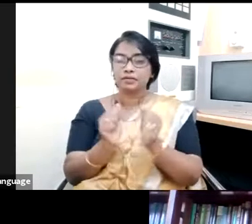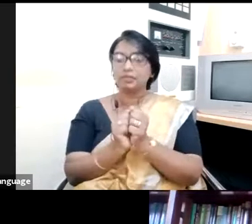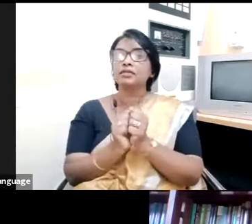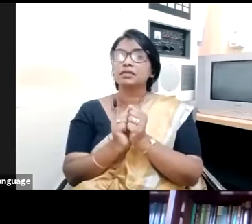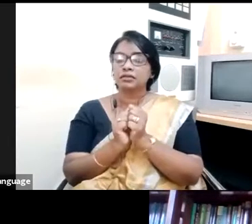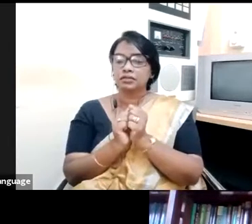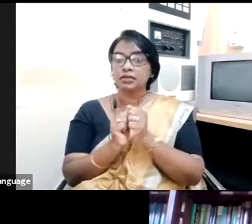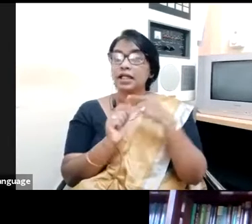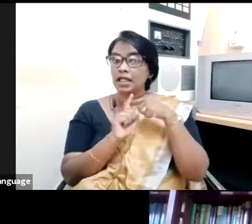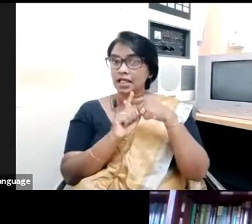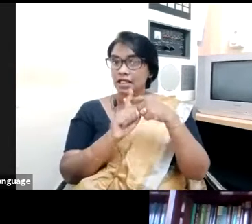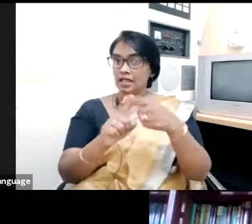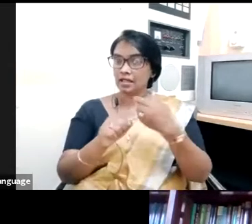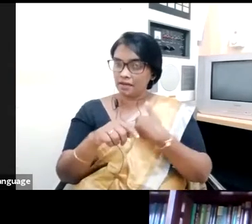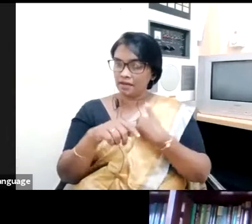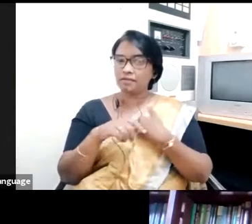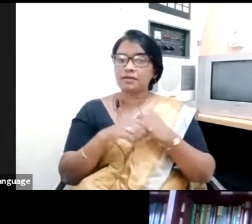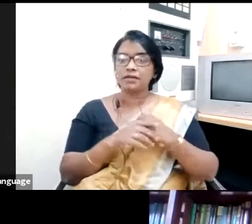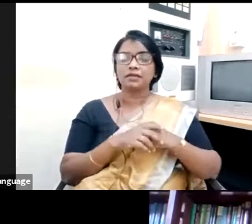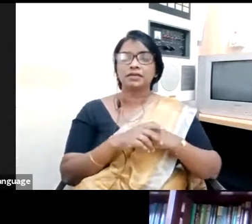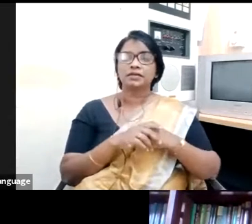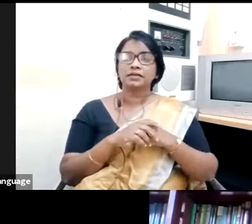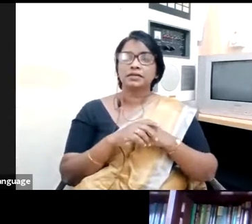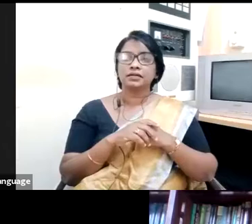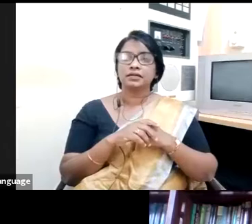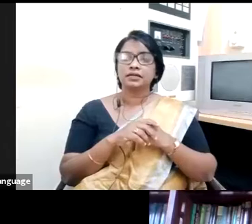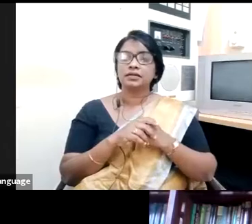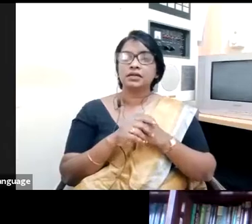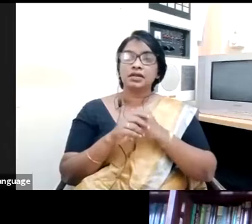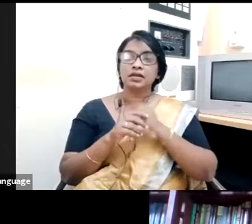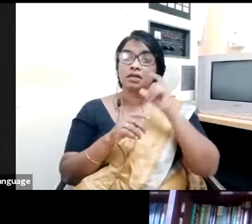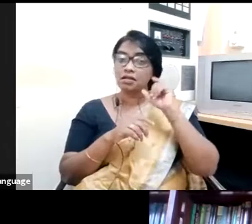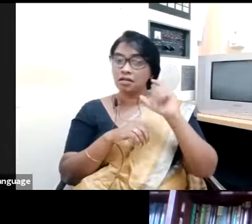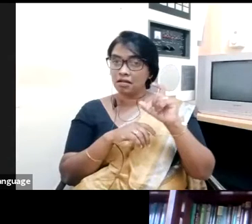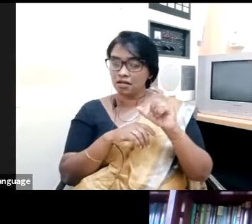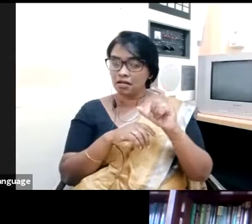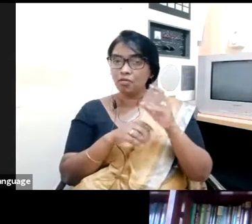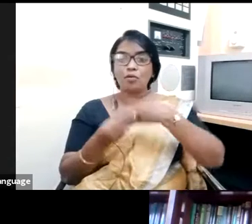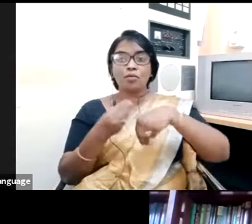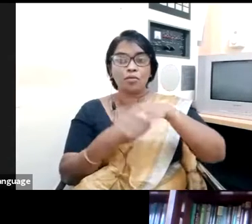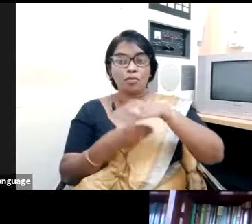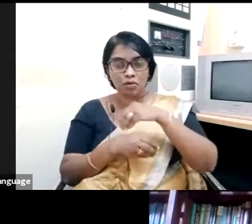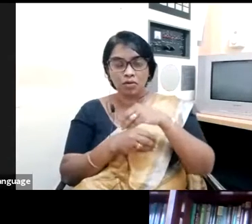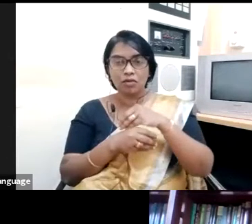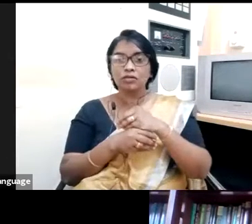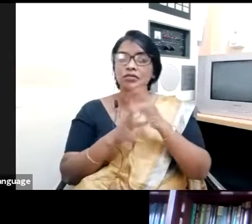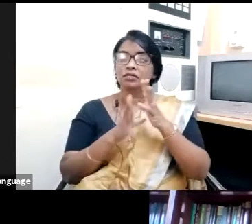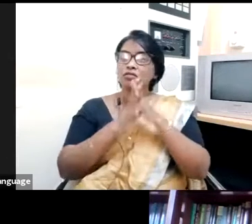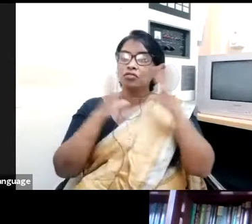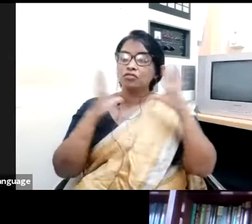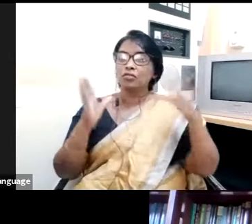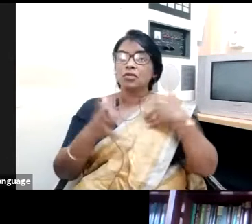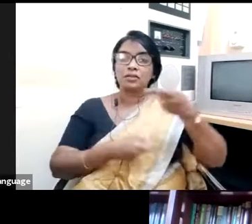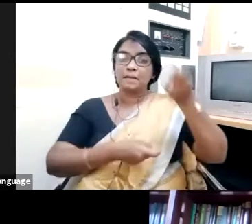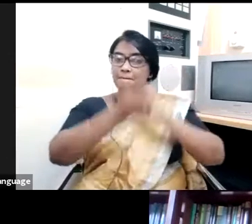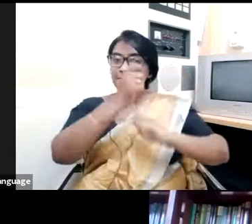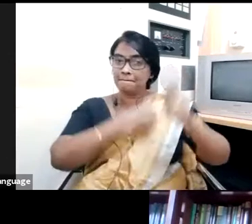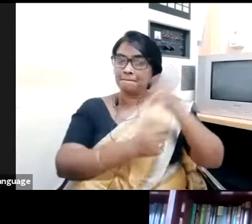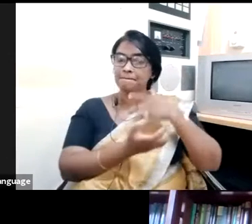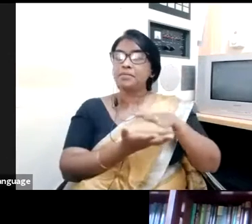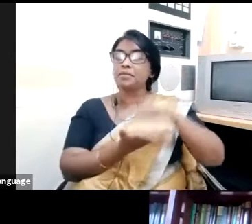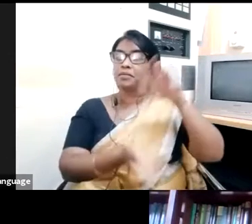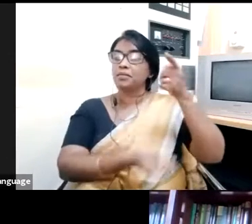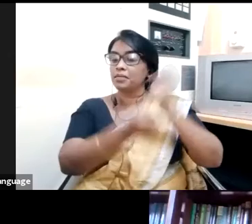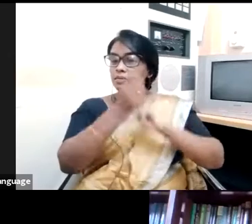organic matter, bulk fertilizer, bulk matter into our soils to enhance the soil fertility status, thereby reducing